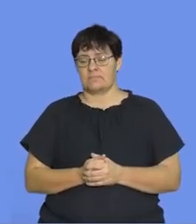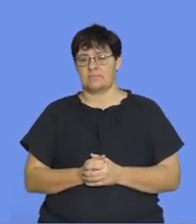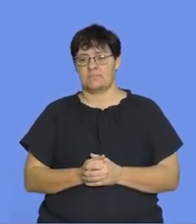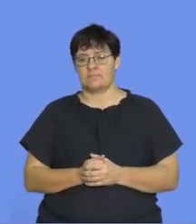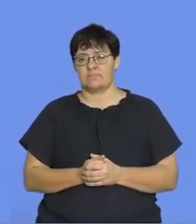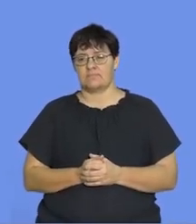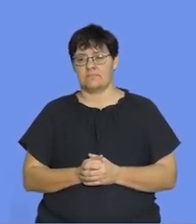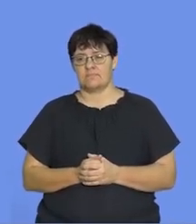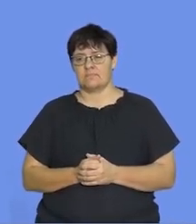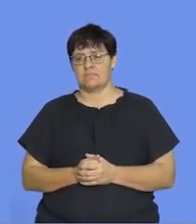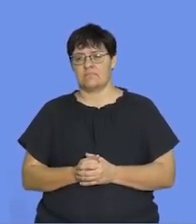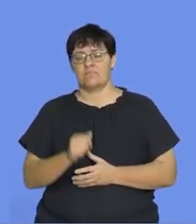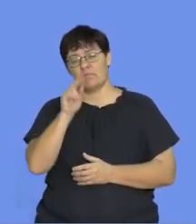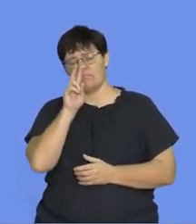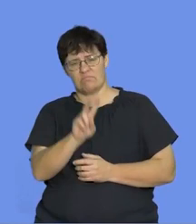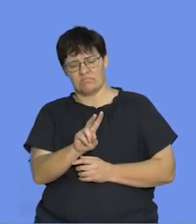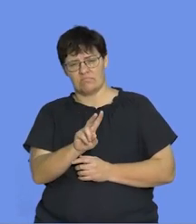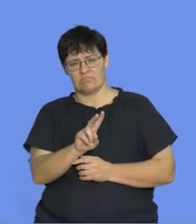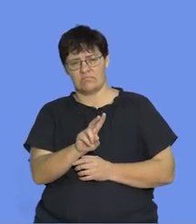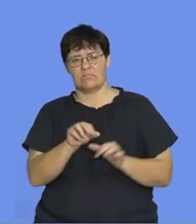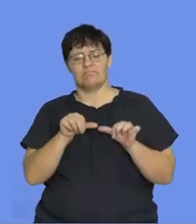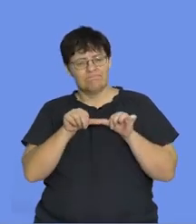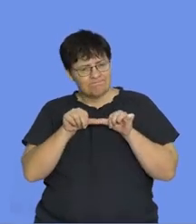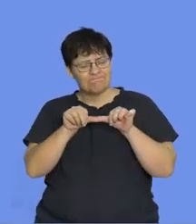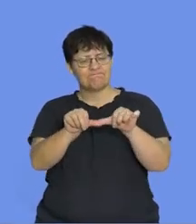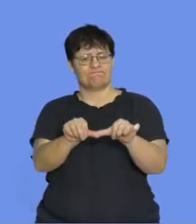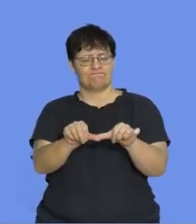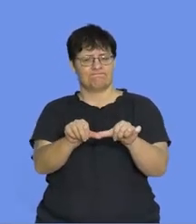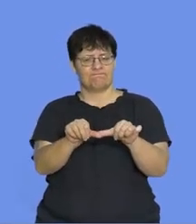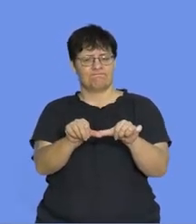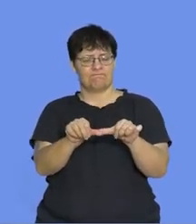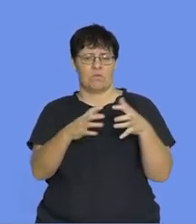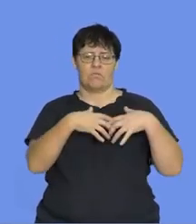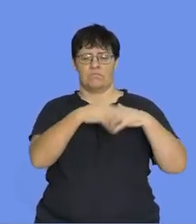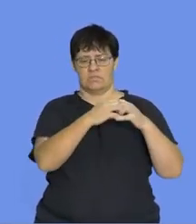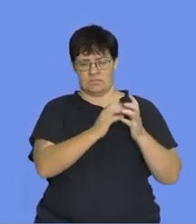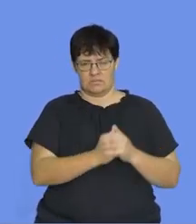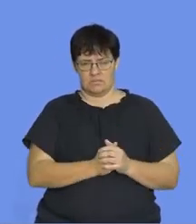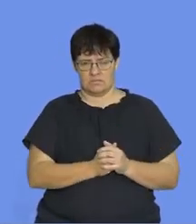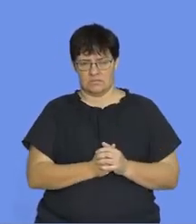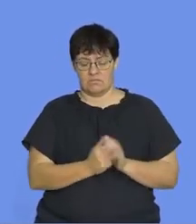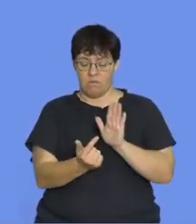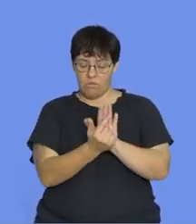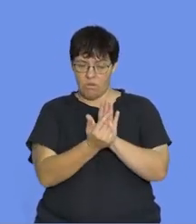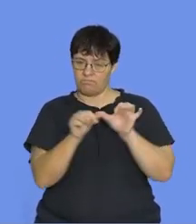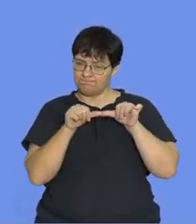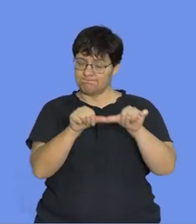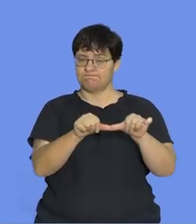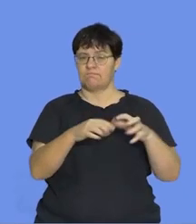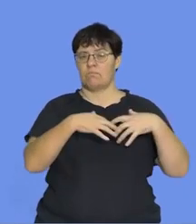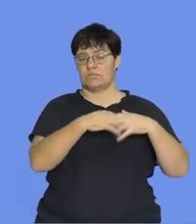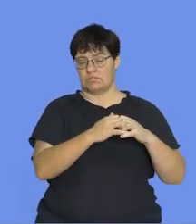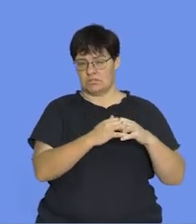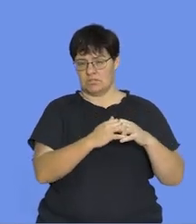Right. Now let's look at the law of constant composition. Now, in terms of the law of constant composition, this